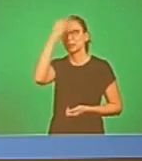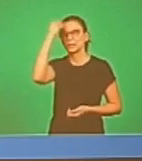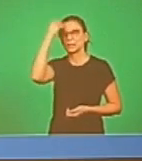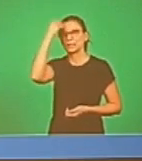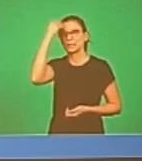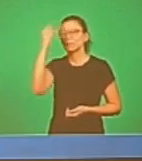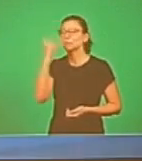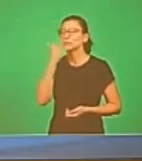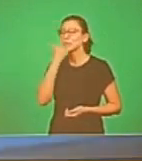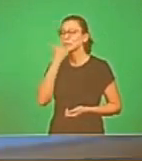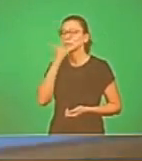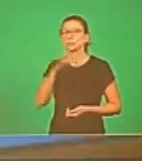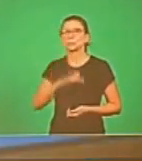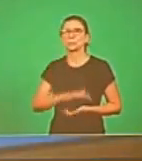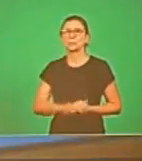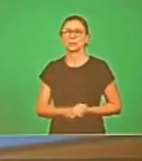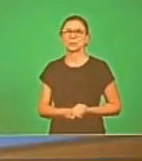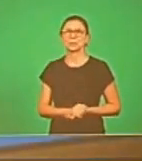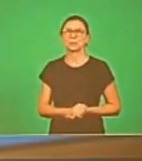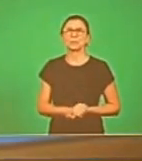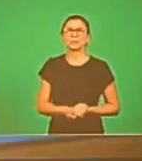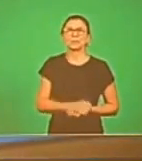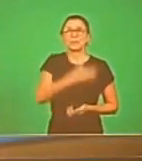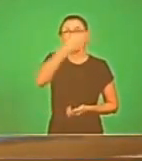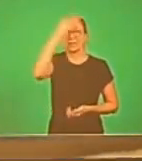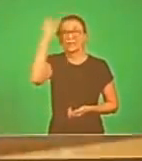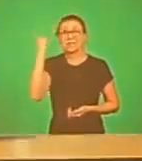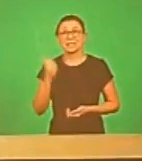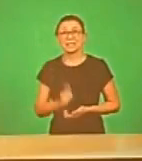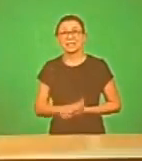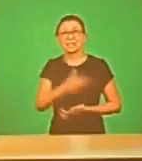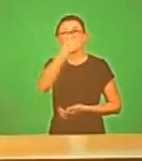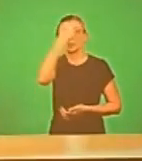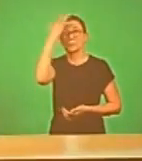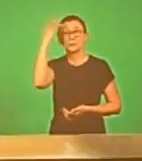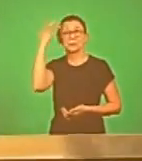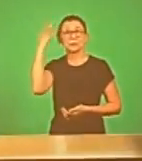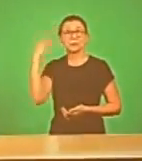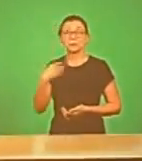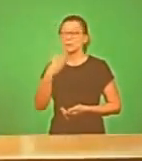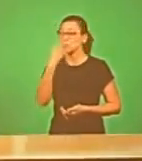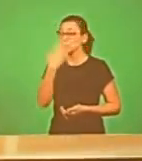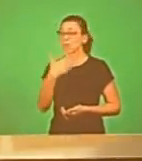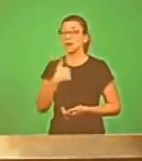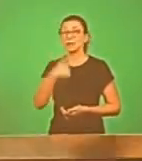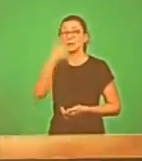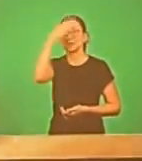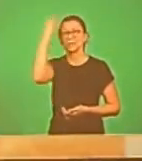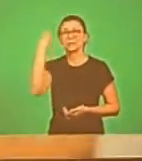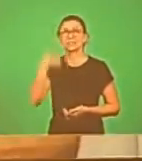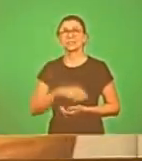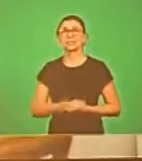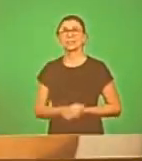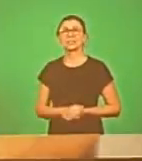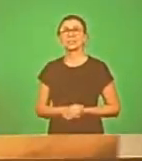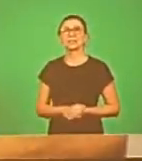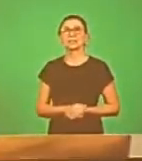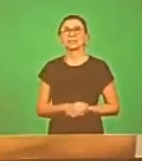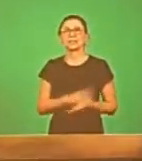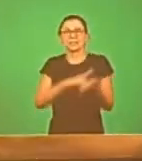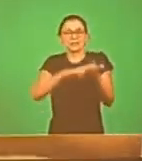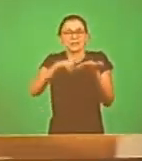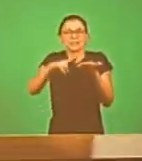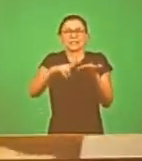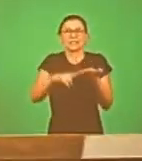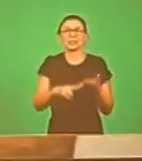The next time, the pastor sent the names, but I forgot them. So many good people that I forgot. This one here, she